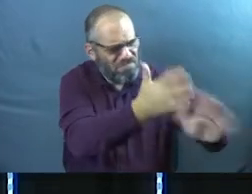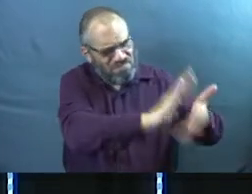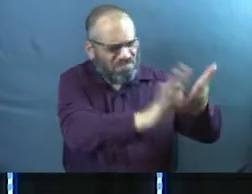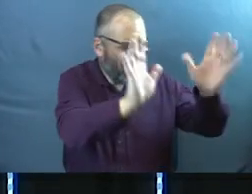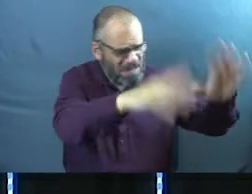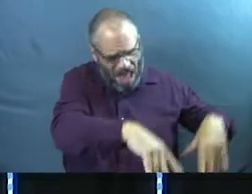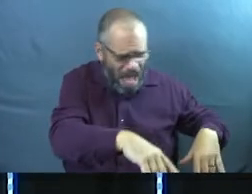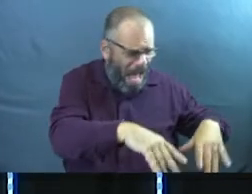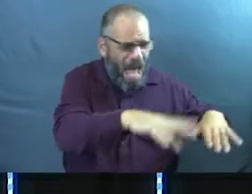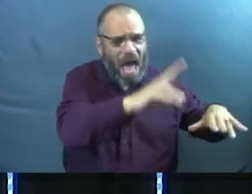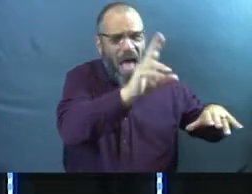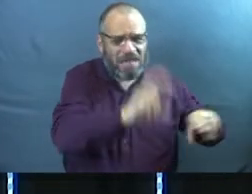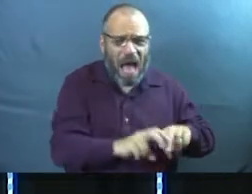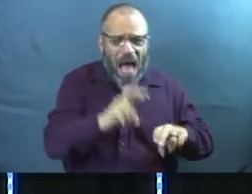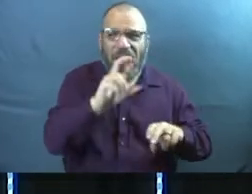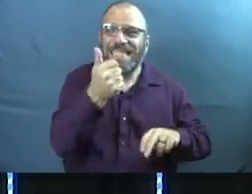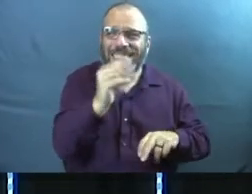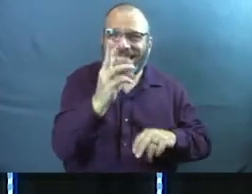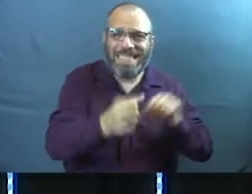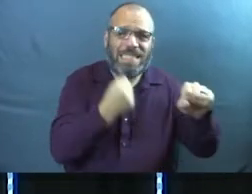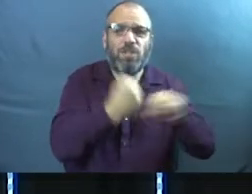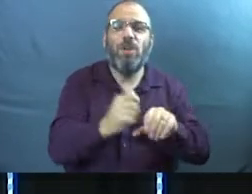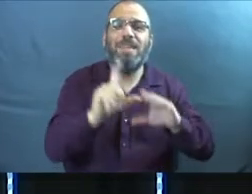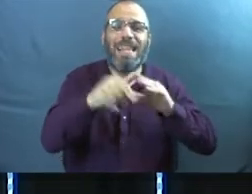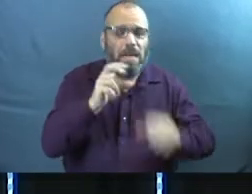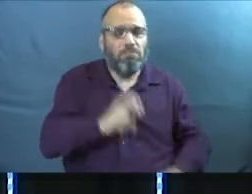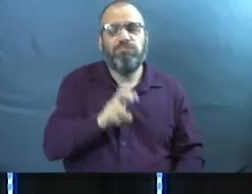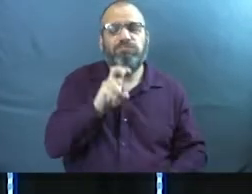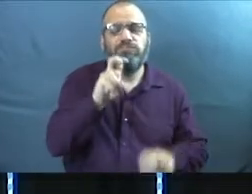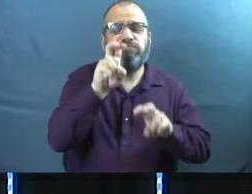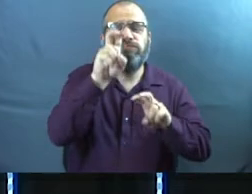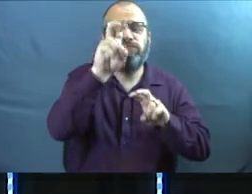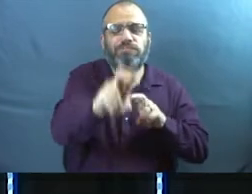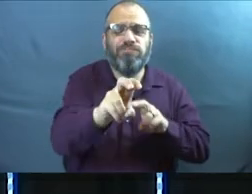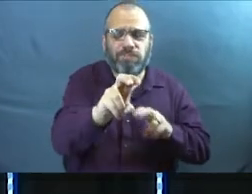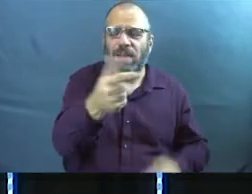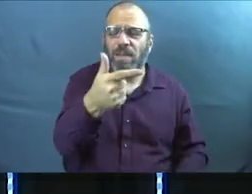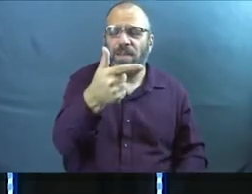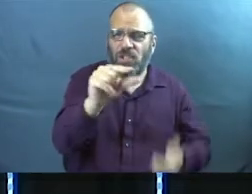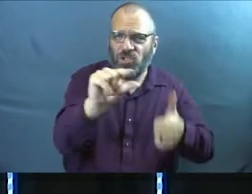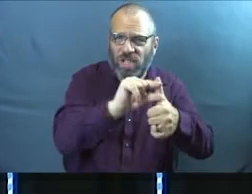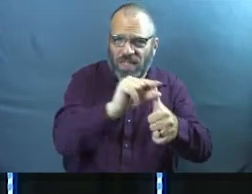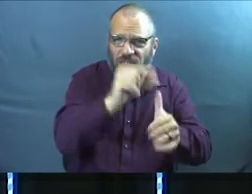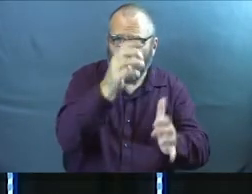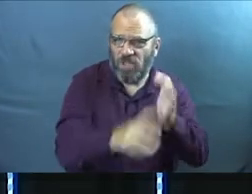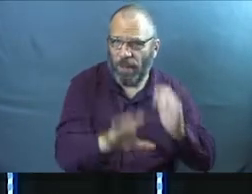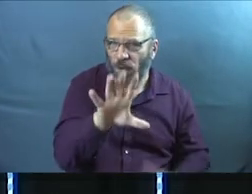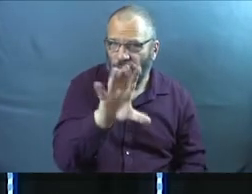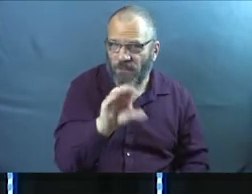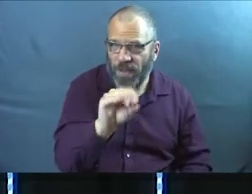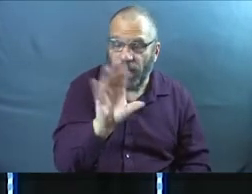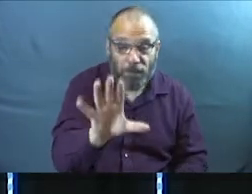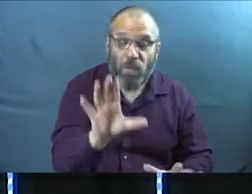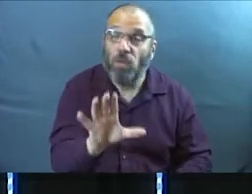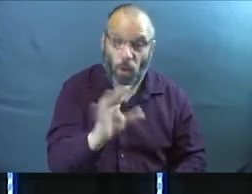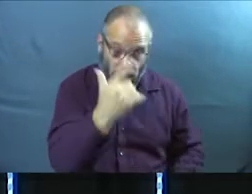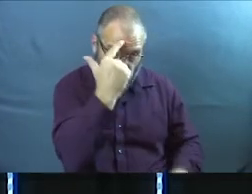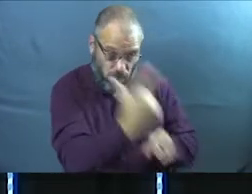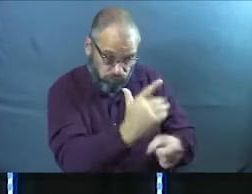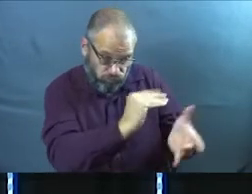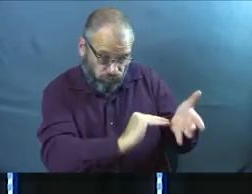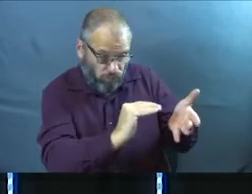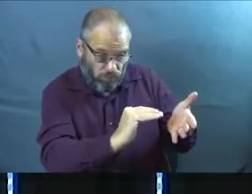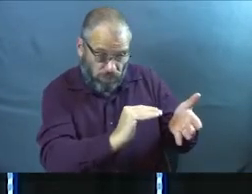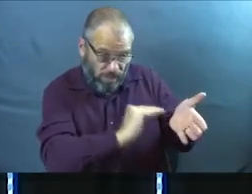going to leapfrog 16 years into the future, into Genesis chapter 50, and here's what happened. See, he forgave his